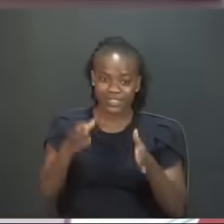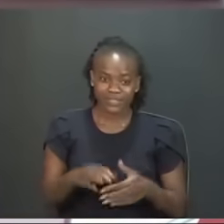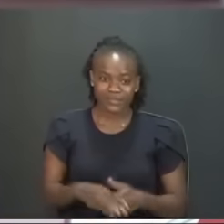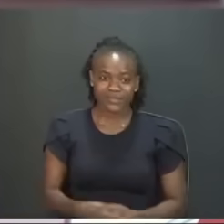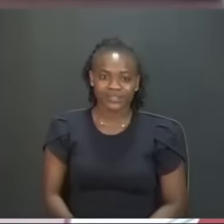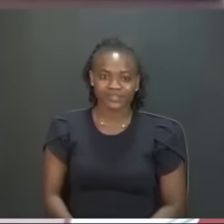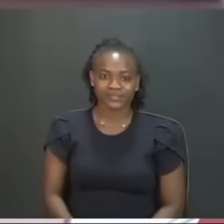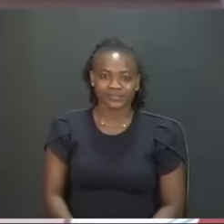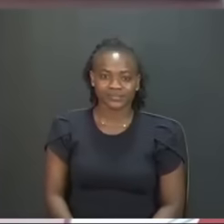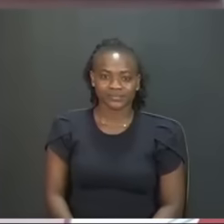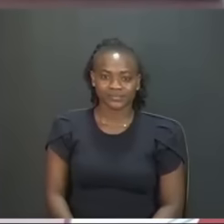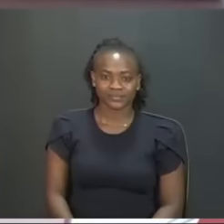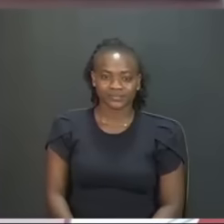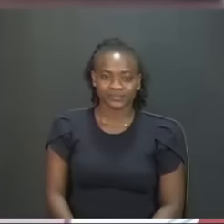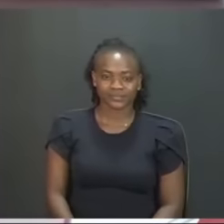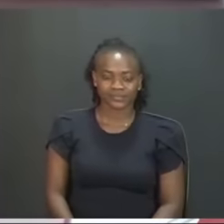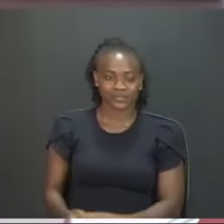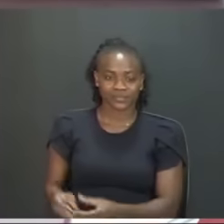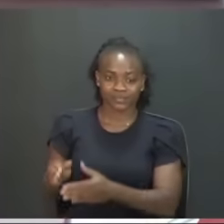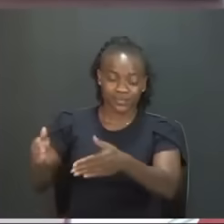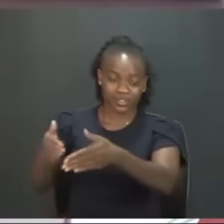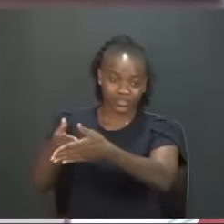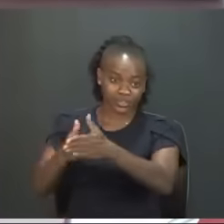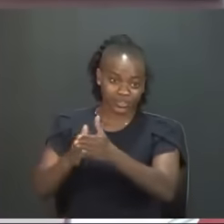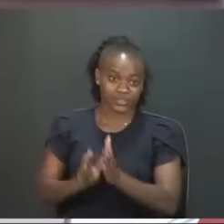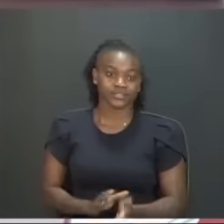the majority leader